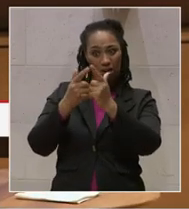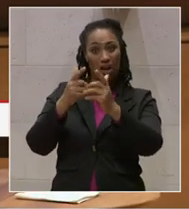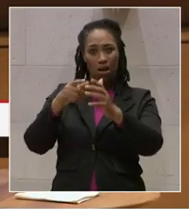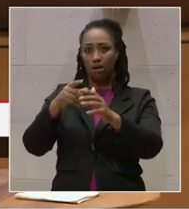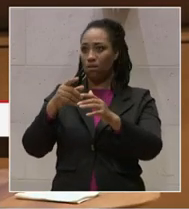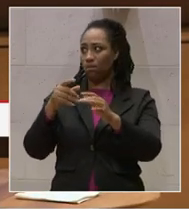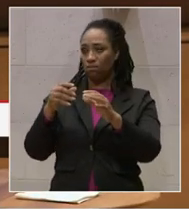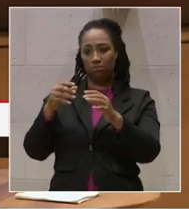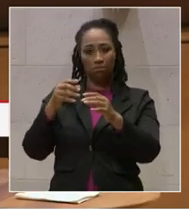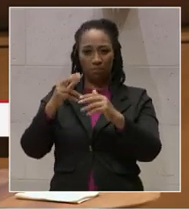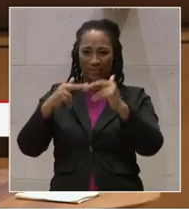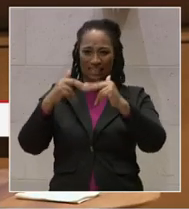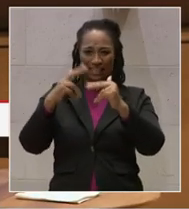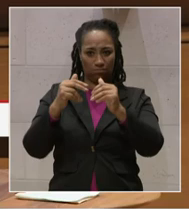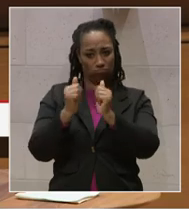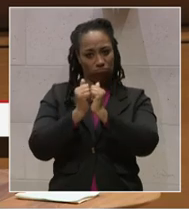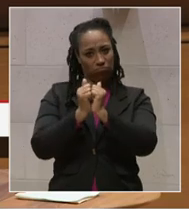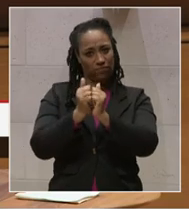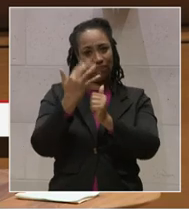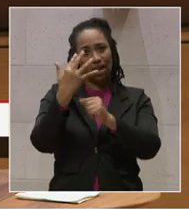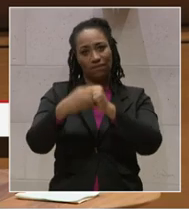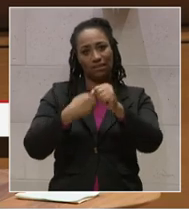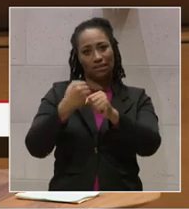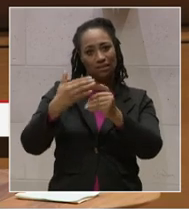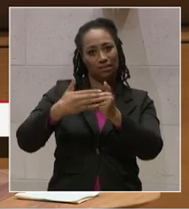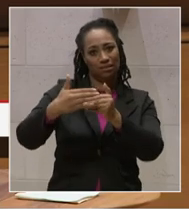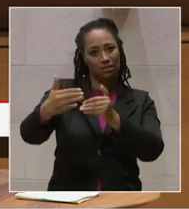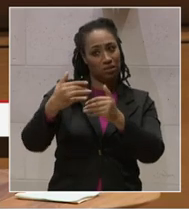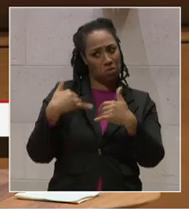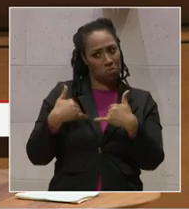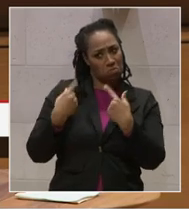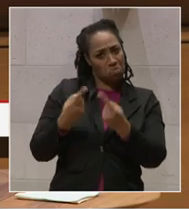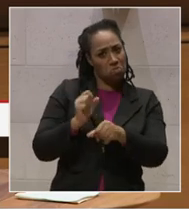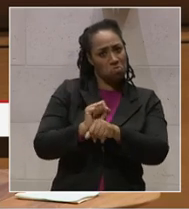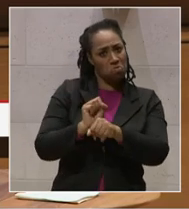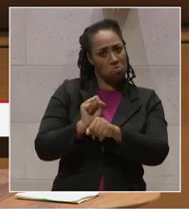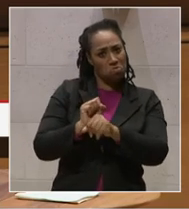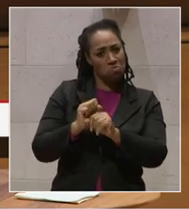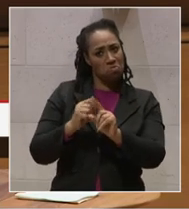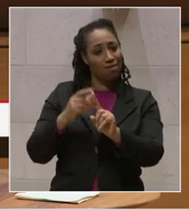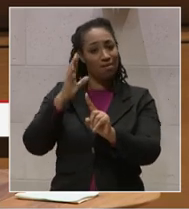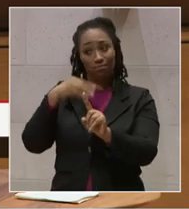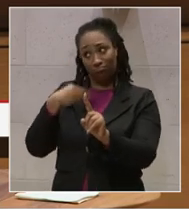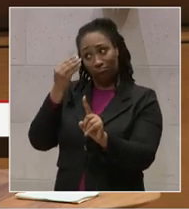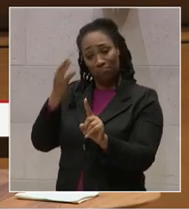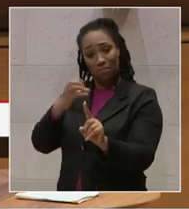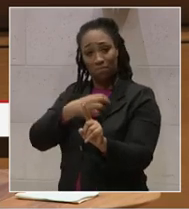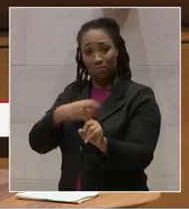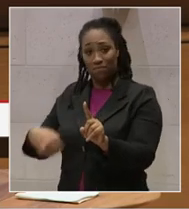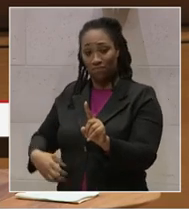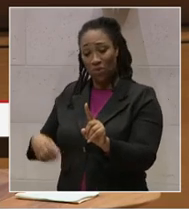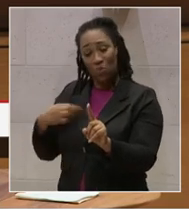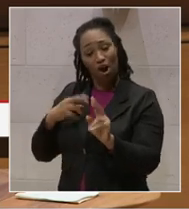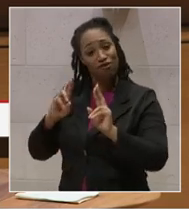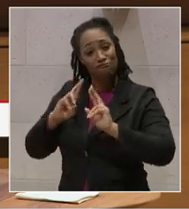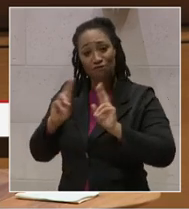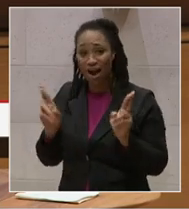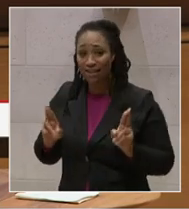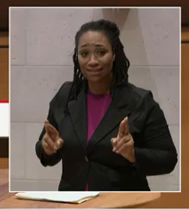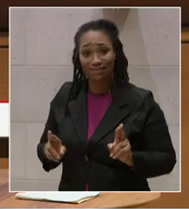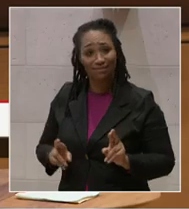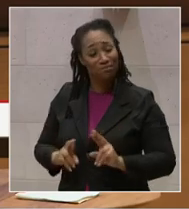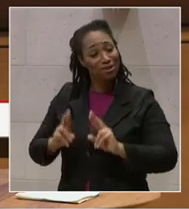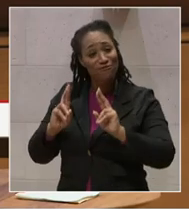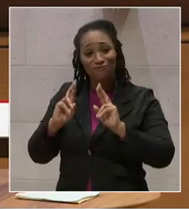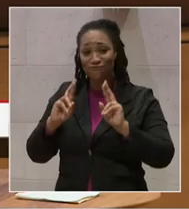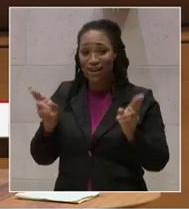and I hope, Mayor, to have that to you in this quarter, so that if it's 36,000 or whatever